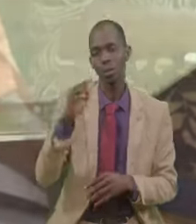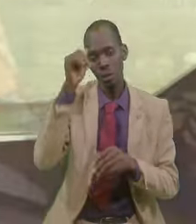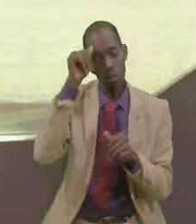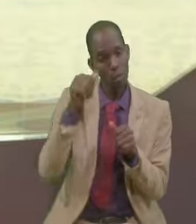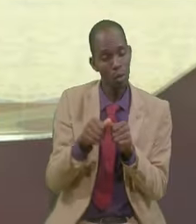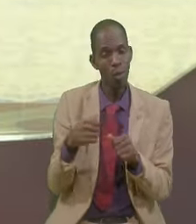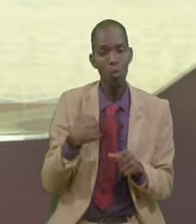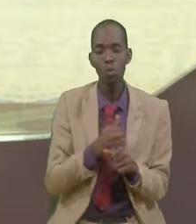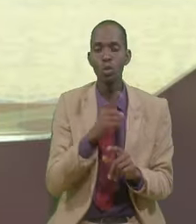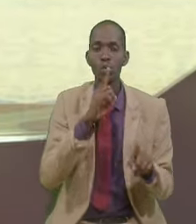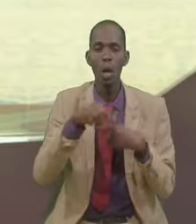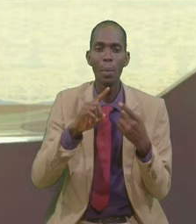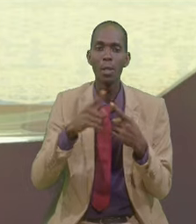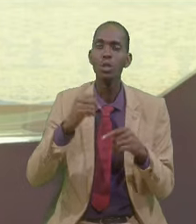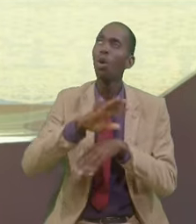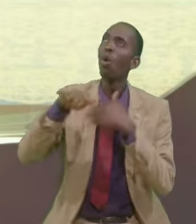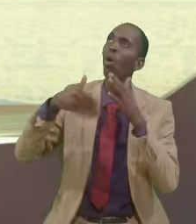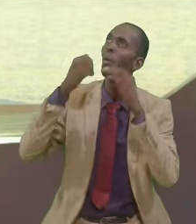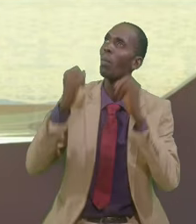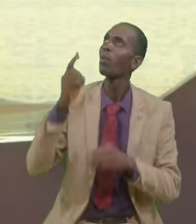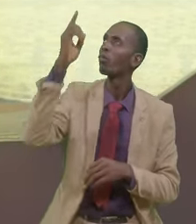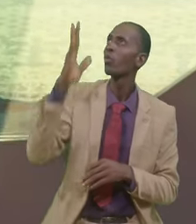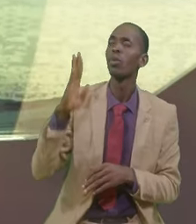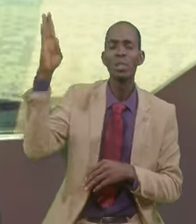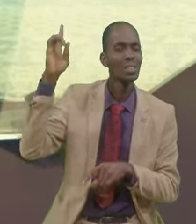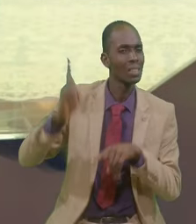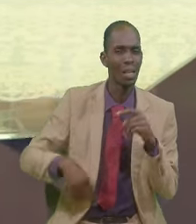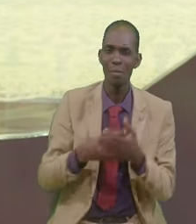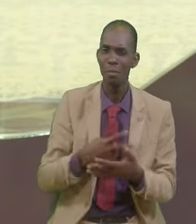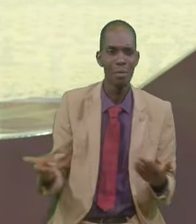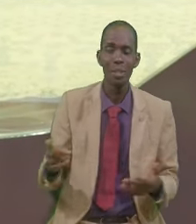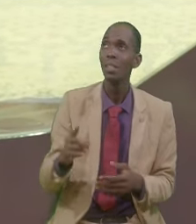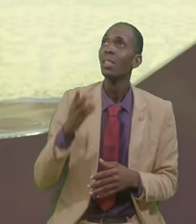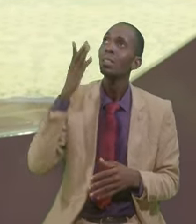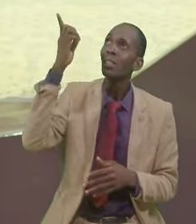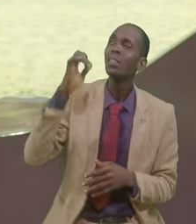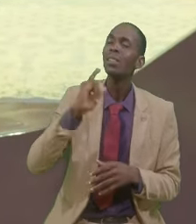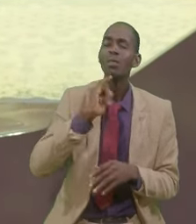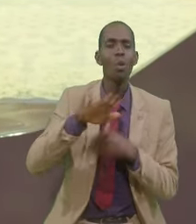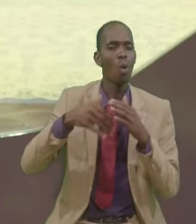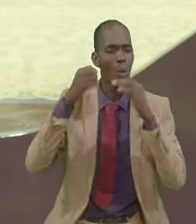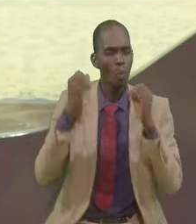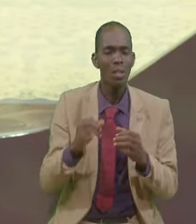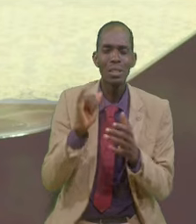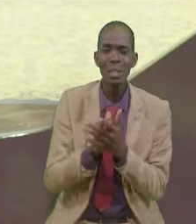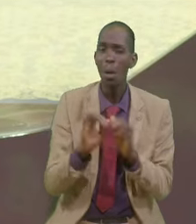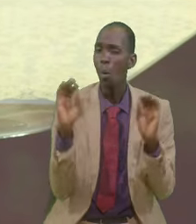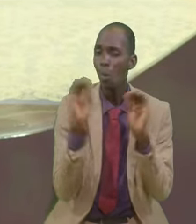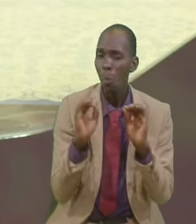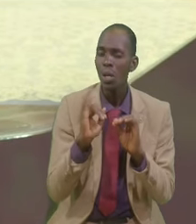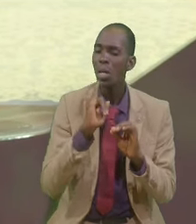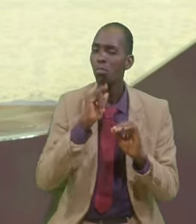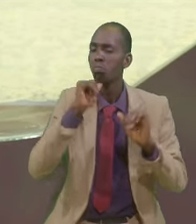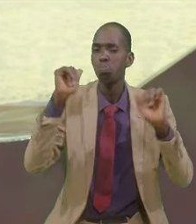is so mighty, he cannot fail. He is so mighty that there is nothing impossible for him. And he